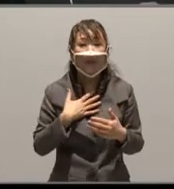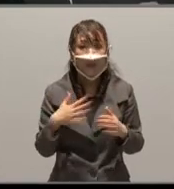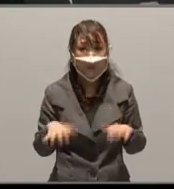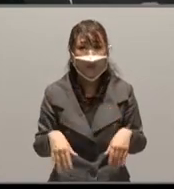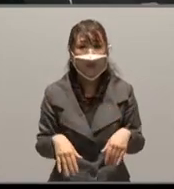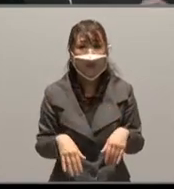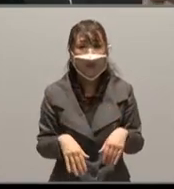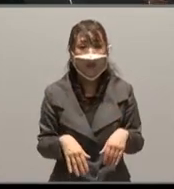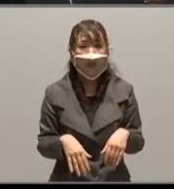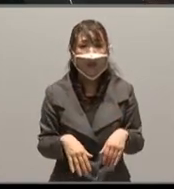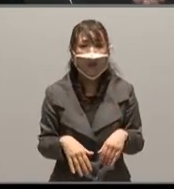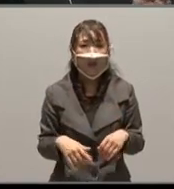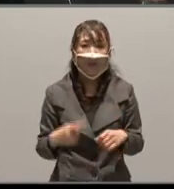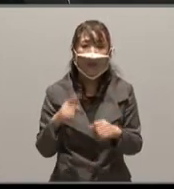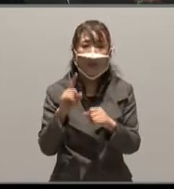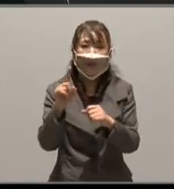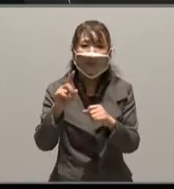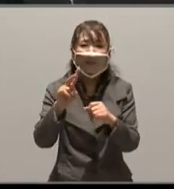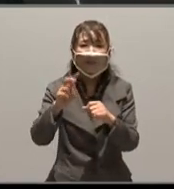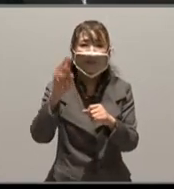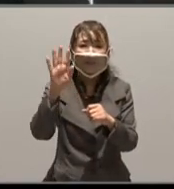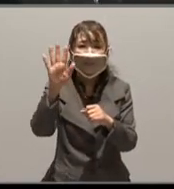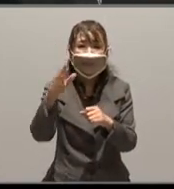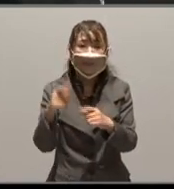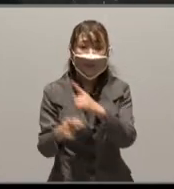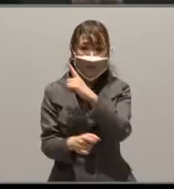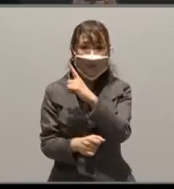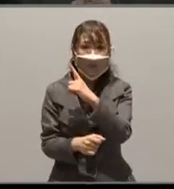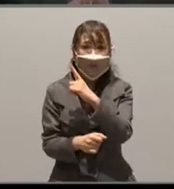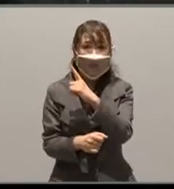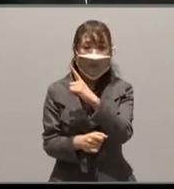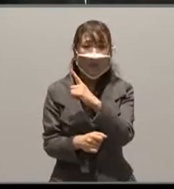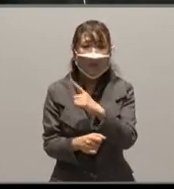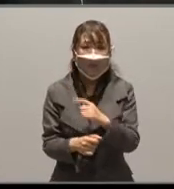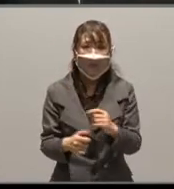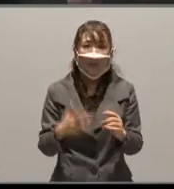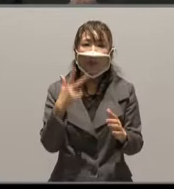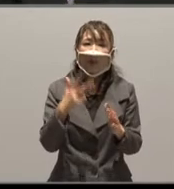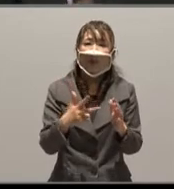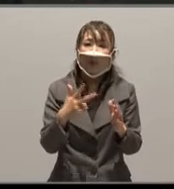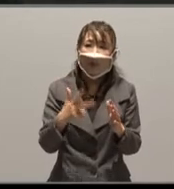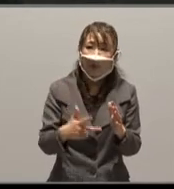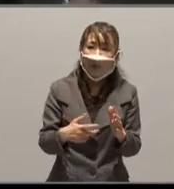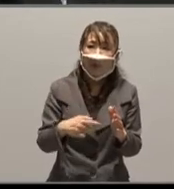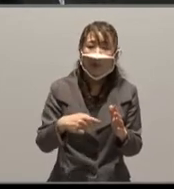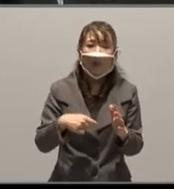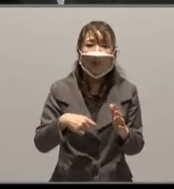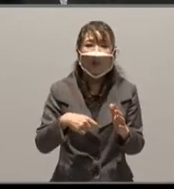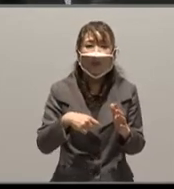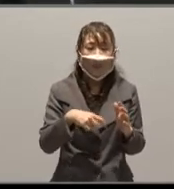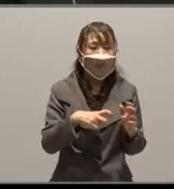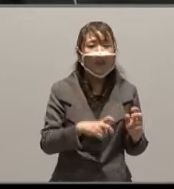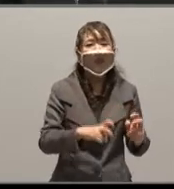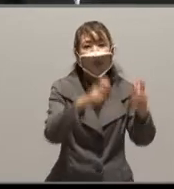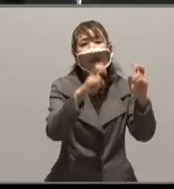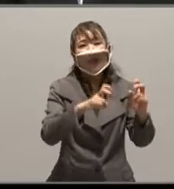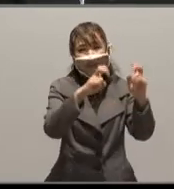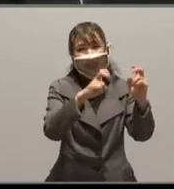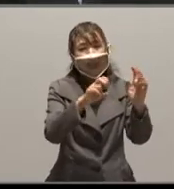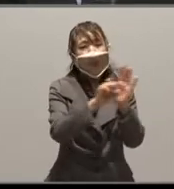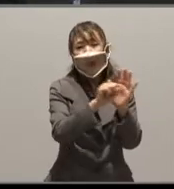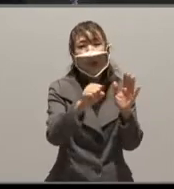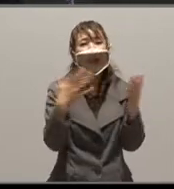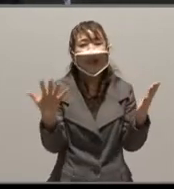urban travel has no impact on NK activity at all. So before day one and day two. So if you want to